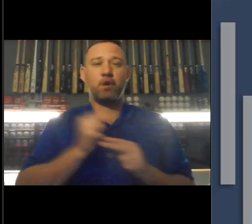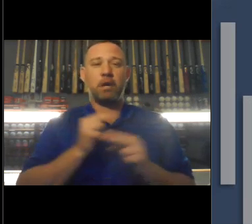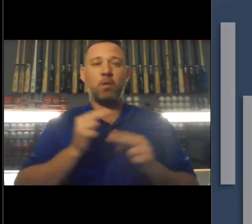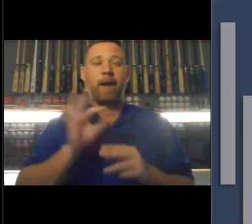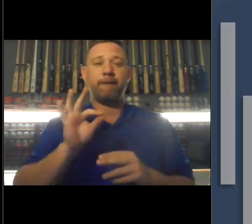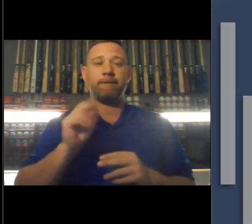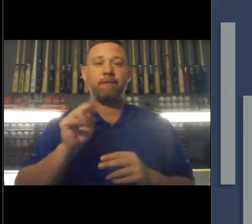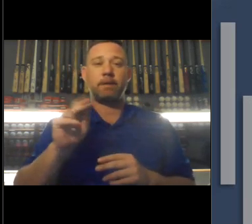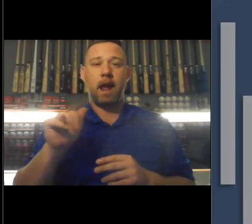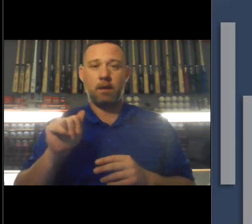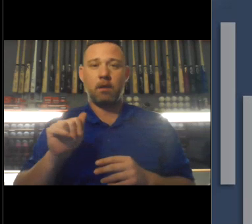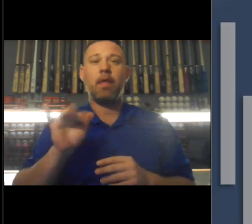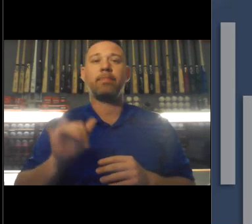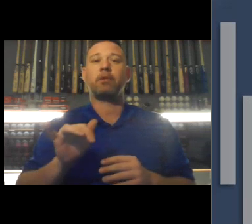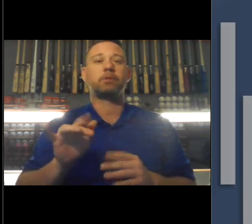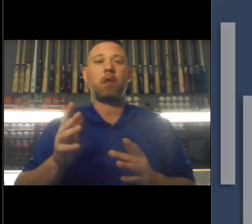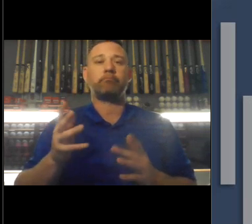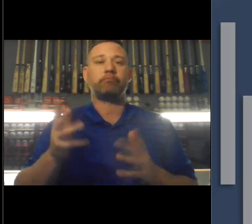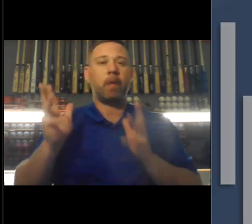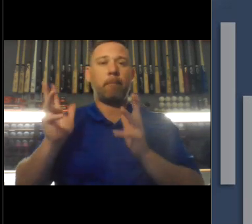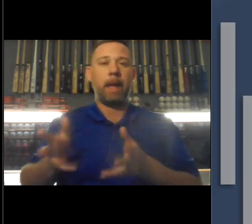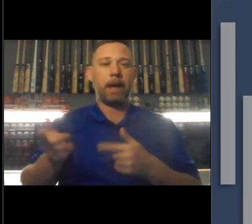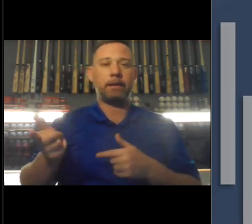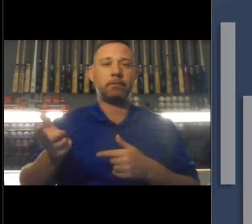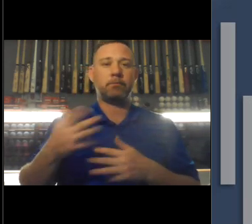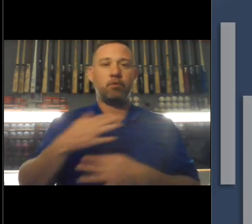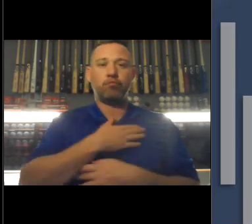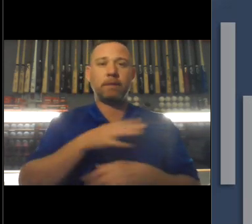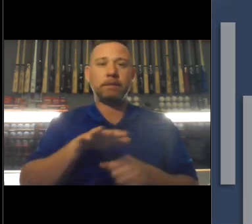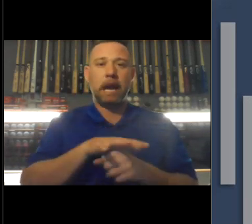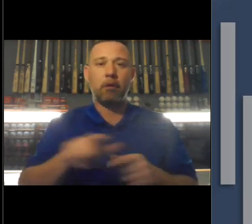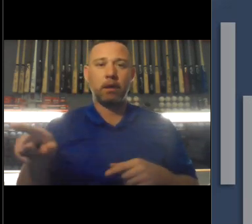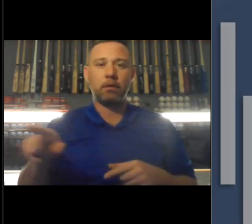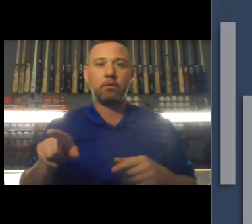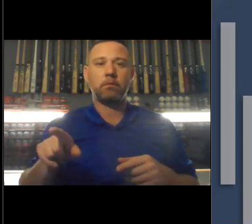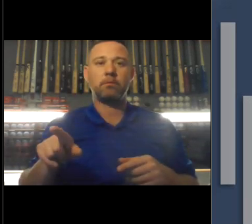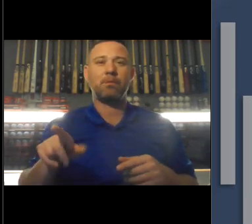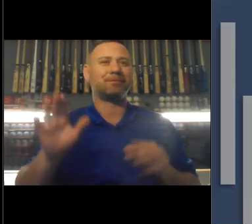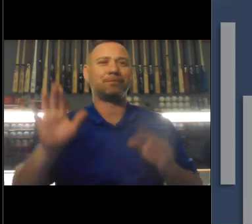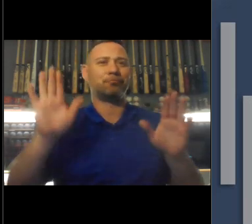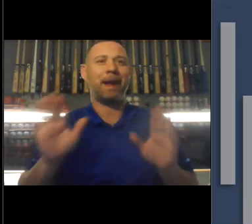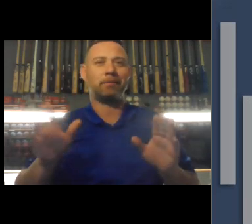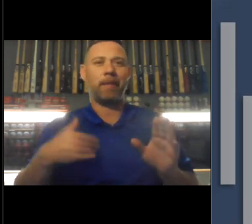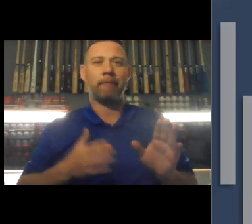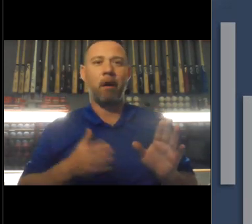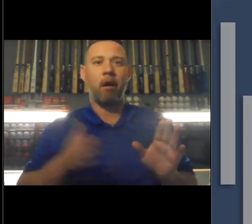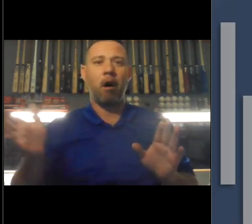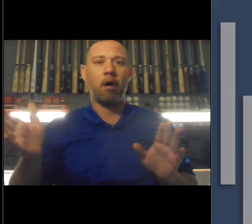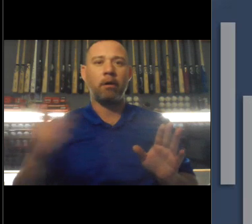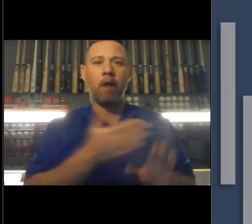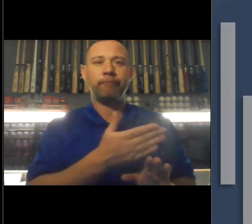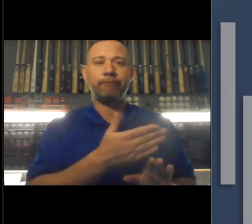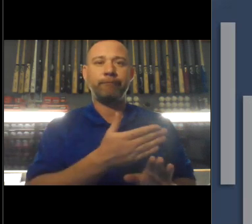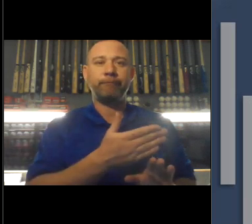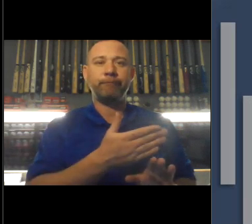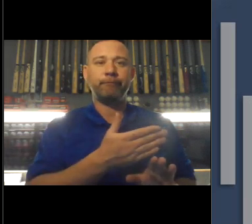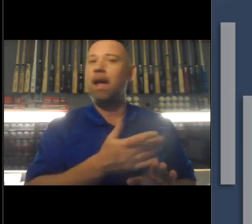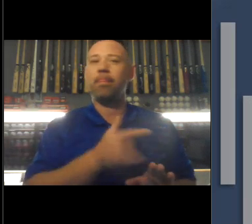an abandoned rest area. Well, rest areas are great because they have on and off ramps, but they don't affect